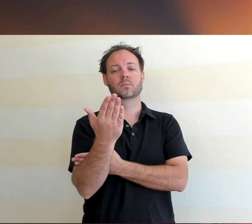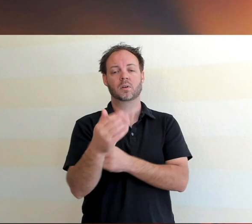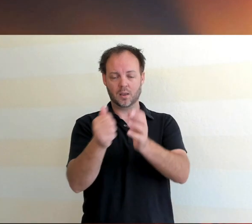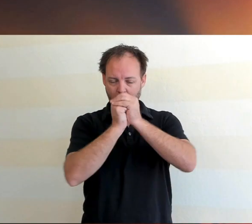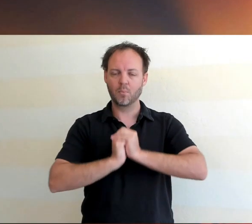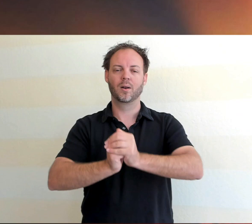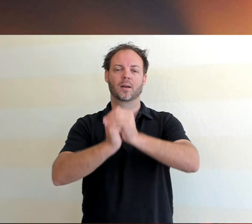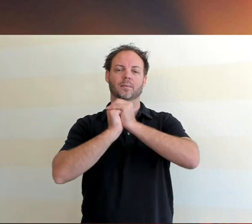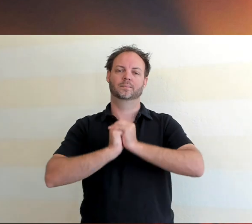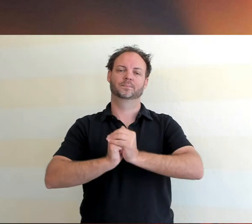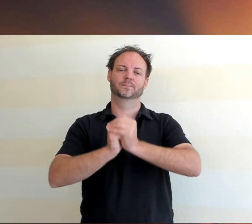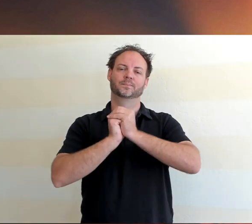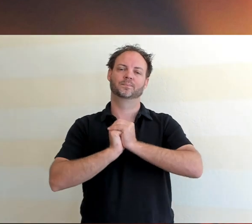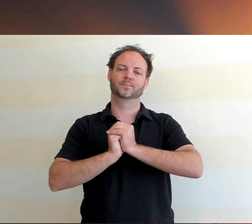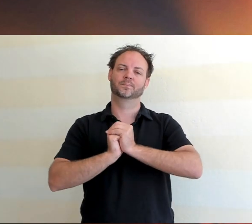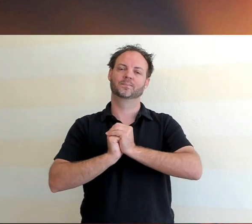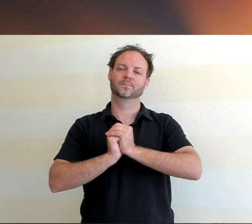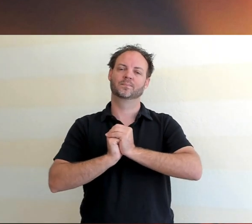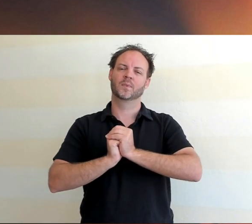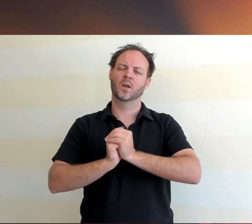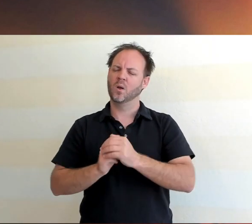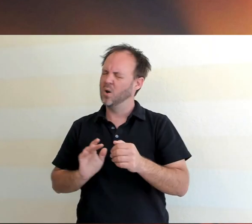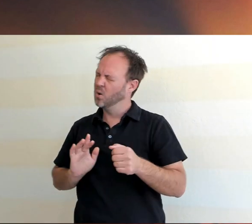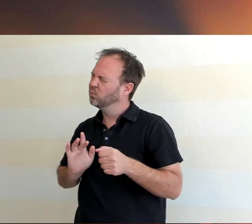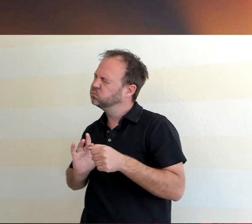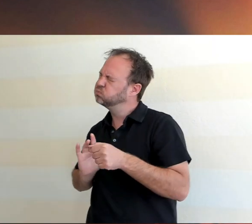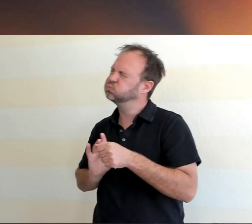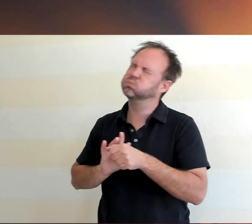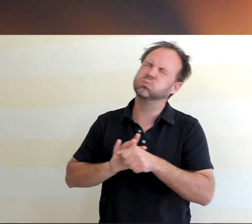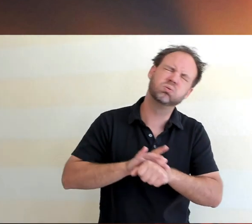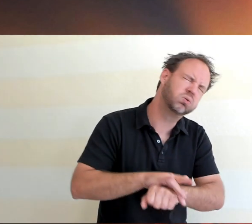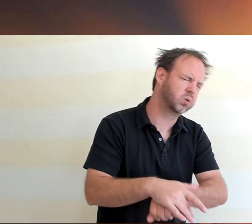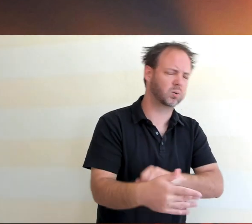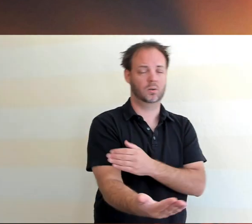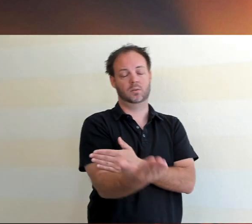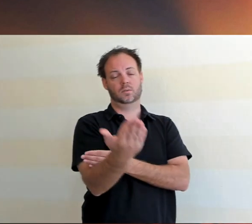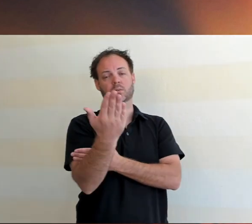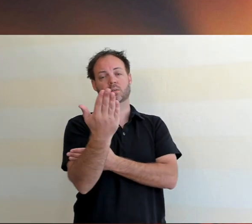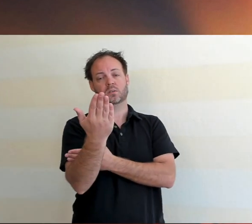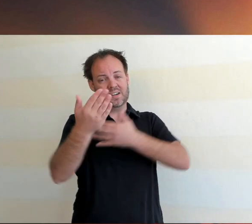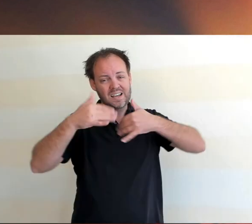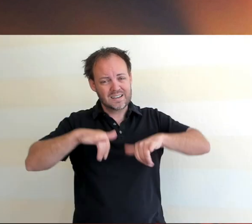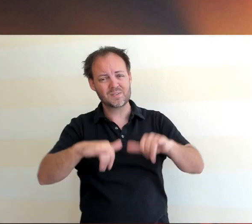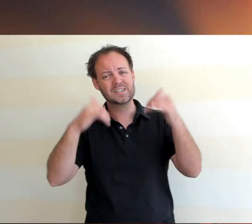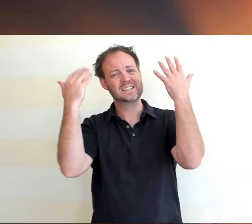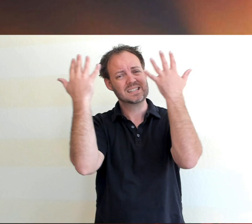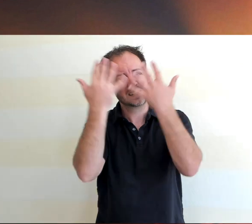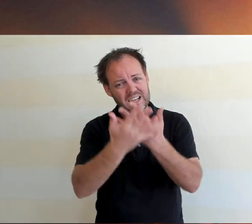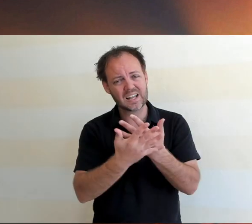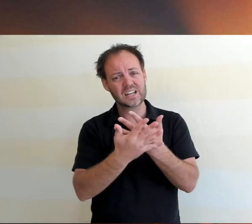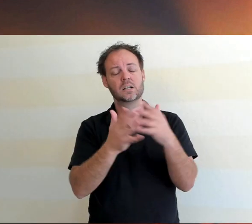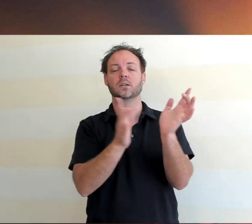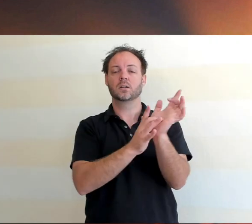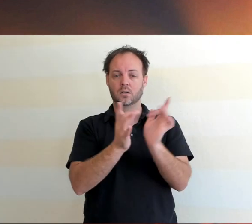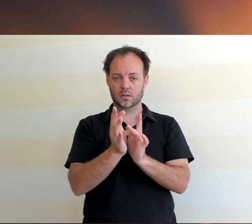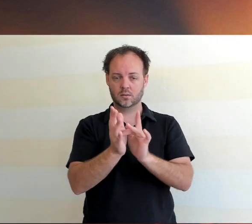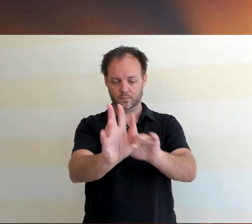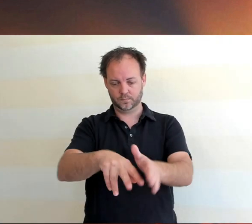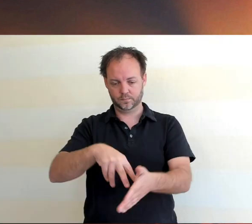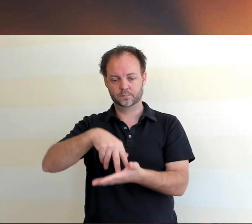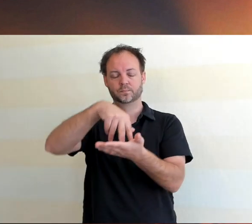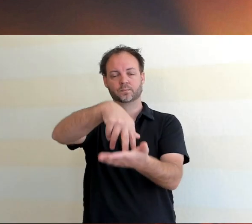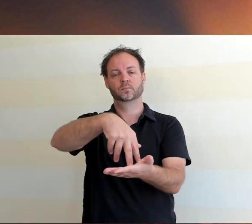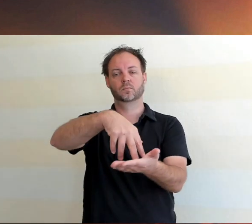Mark, it says, "Very early in the morning, while it was still dark, Jesus got